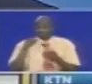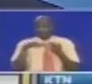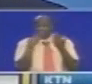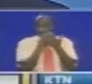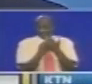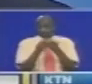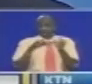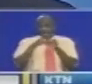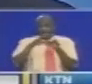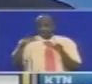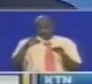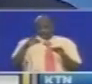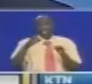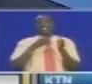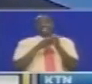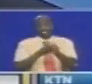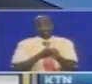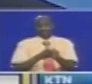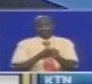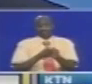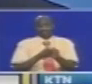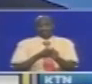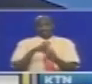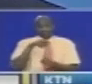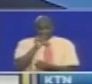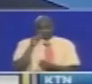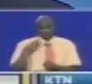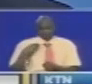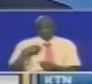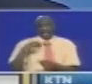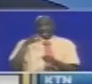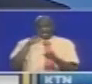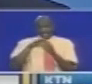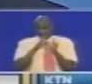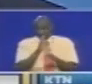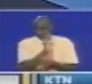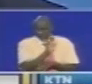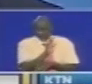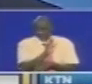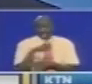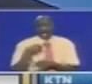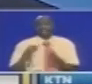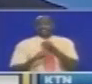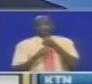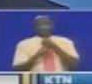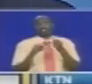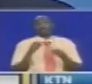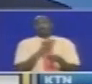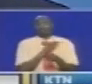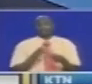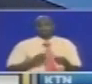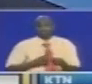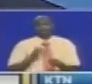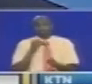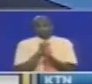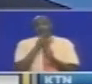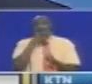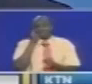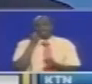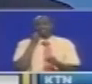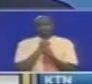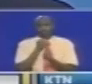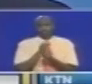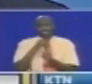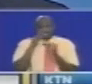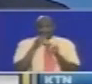leadership to come down on their rhetoric and allow and support the commission to do a better job. If they have